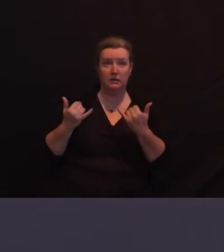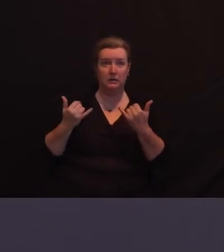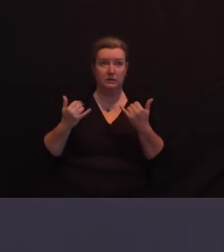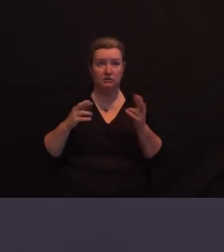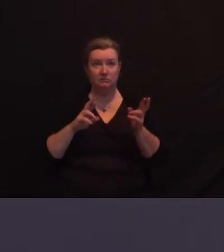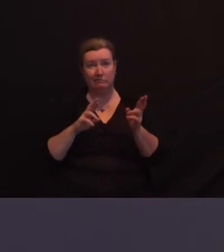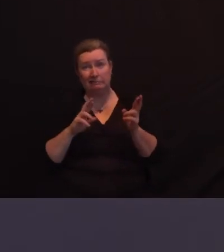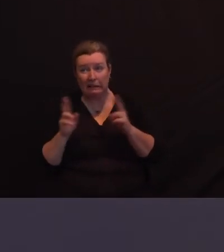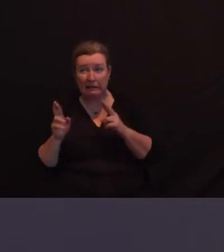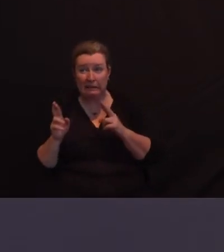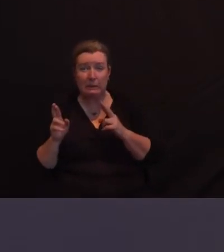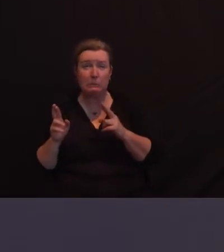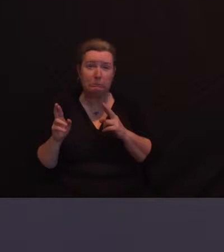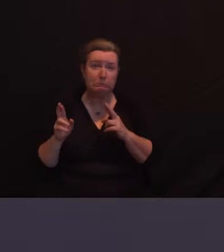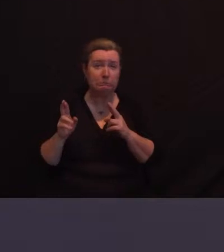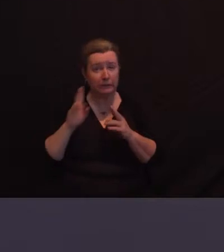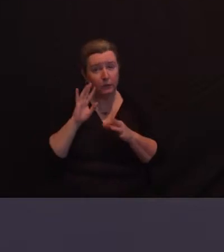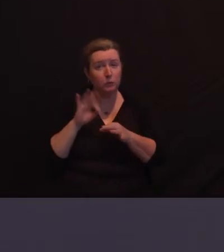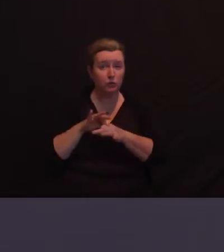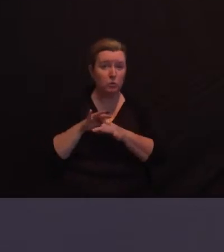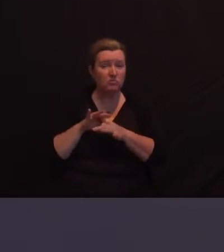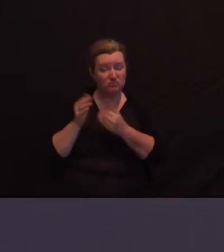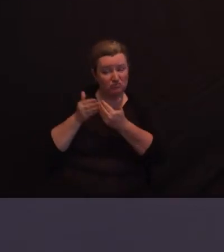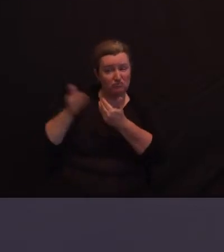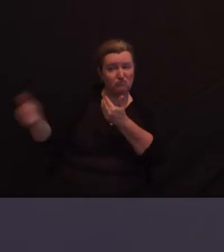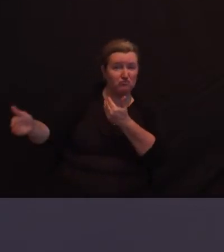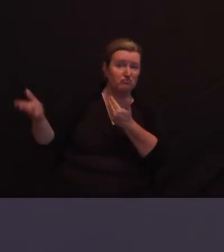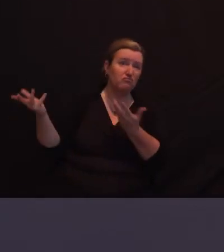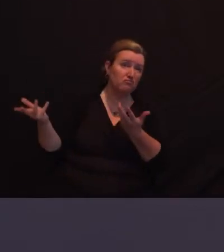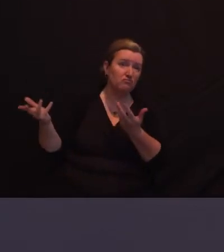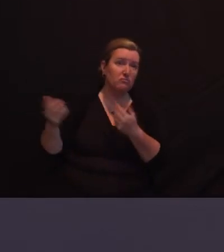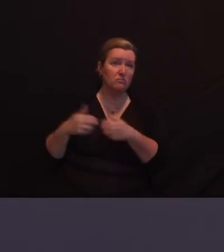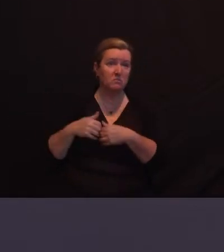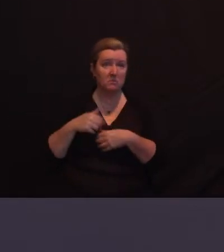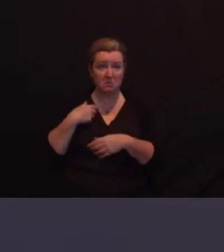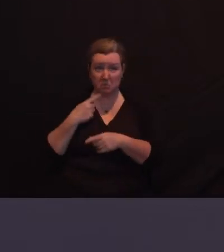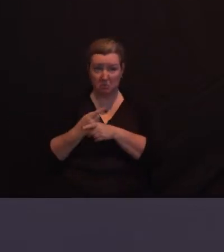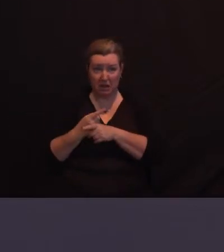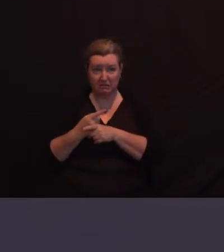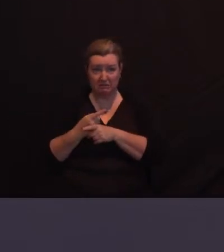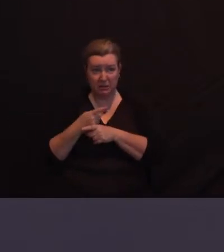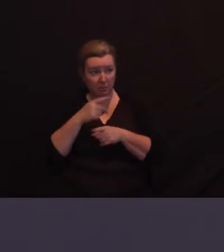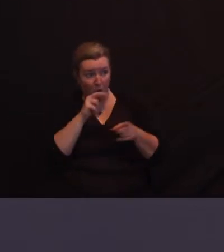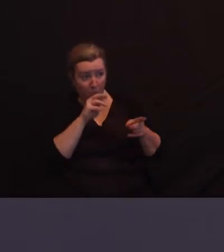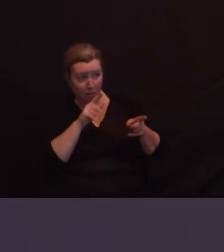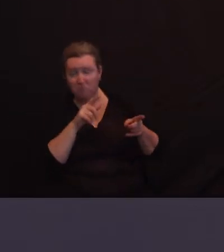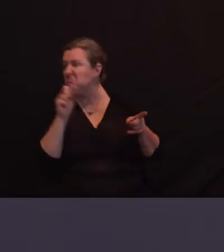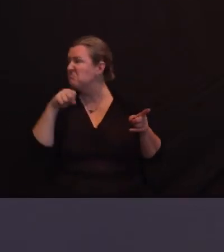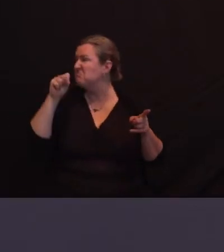anything, or are you good with that? Okay, Paramel is good with that. I was on